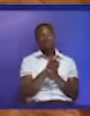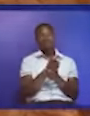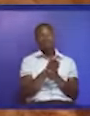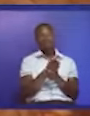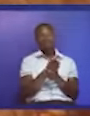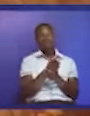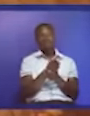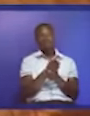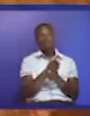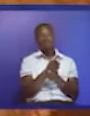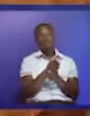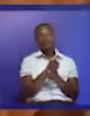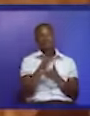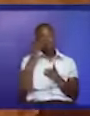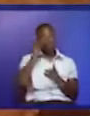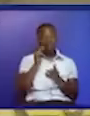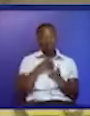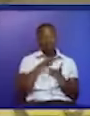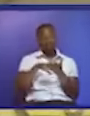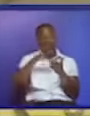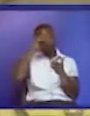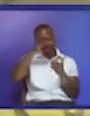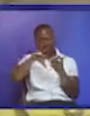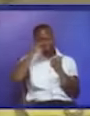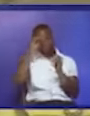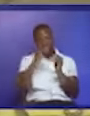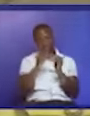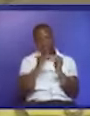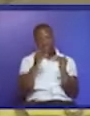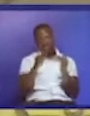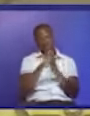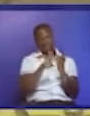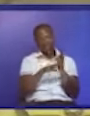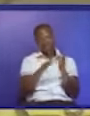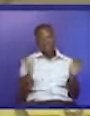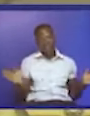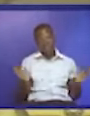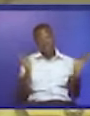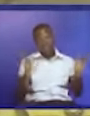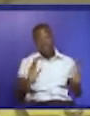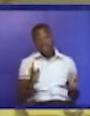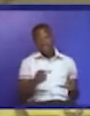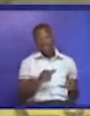are for our learning, the Bible encourages us